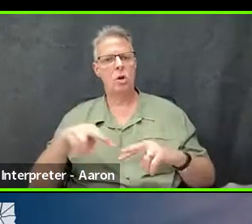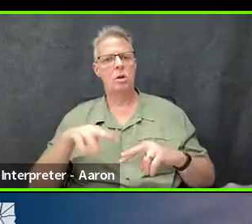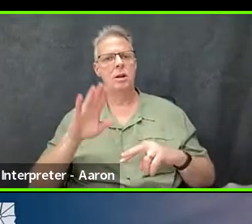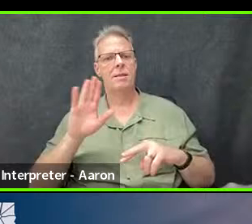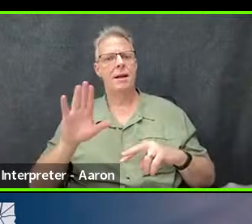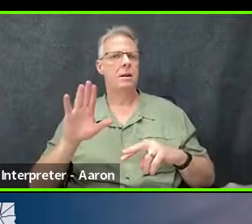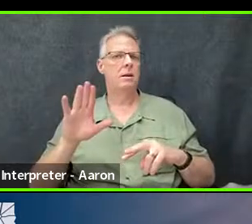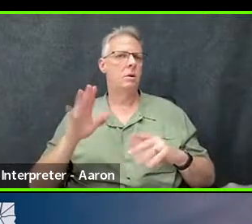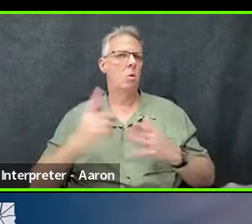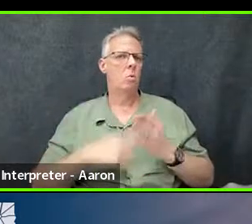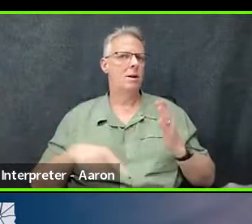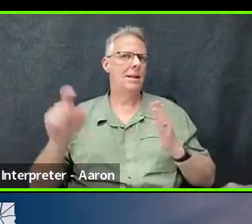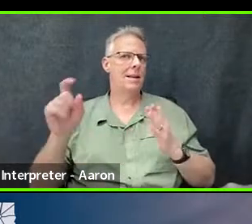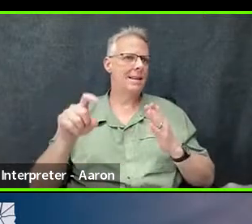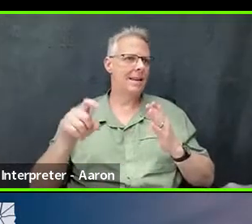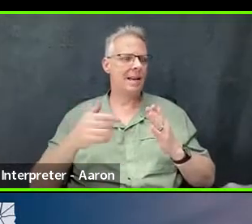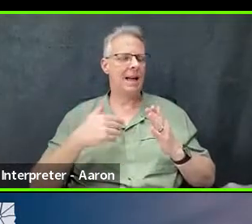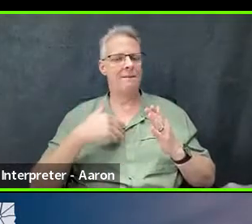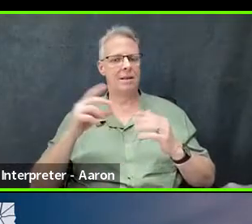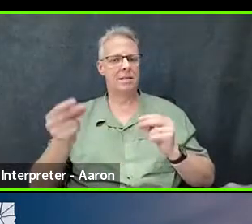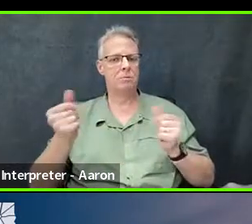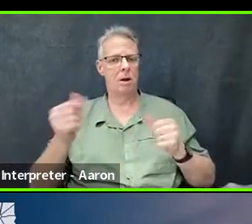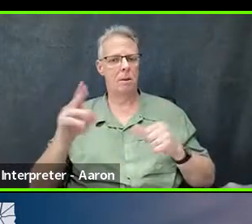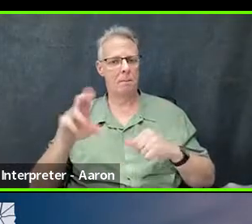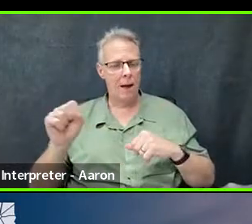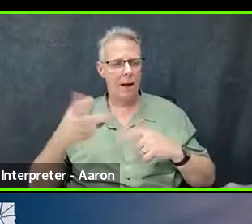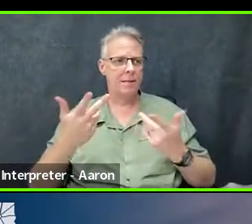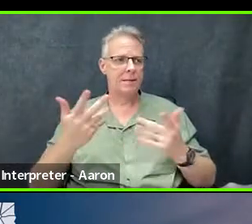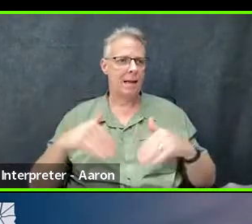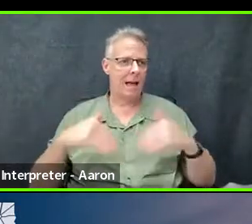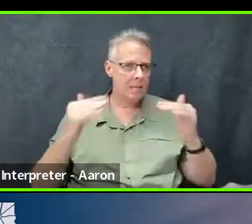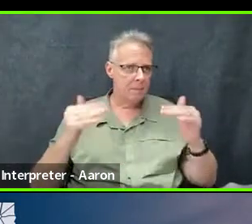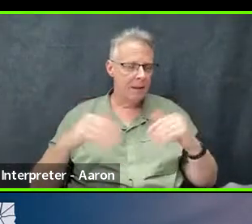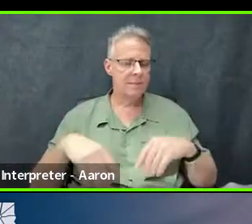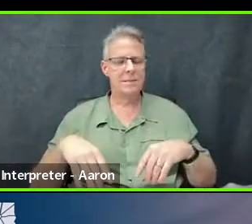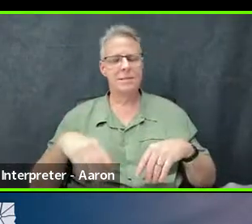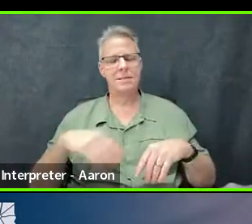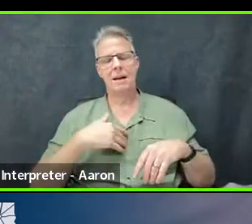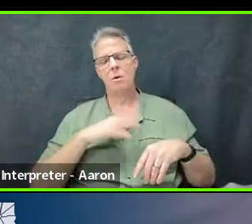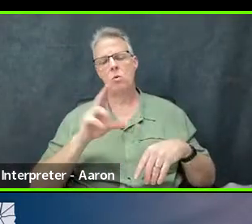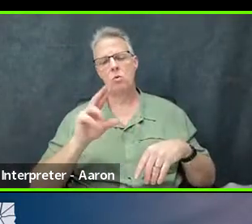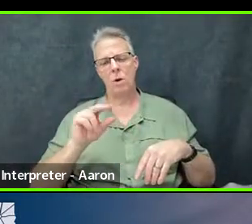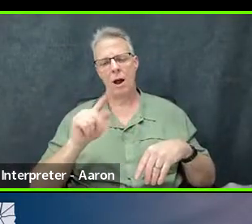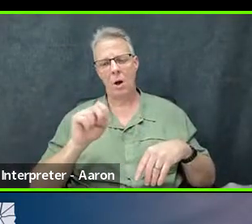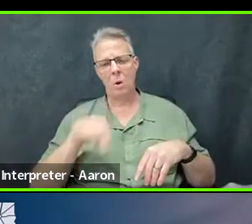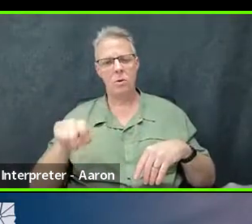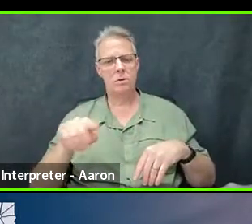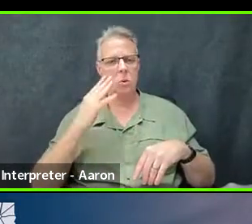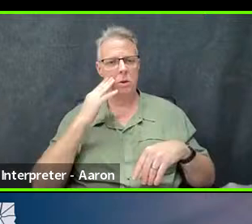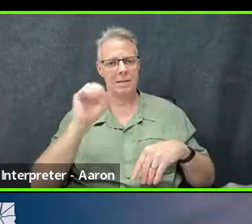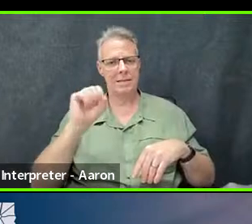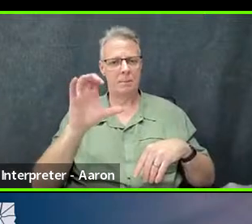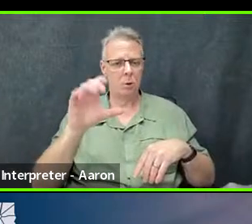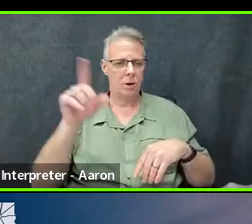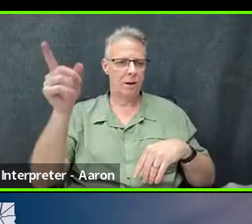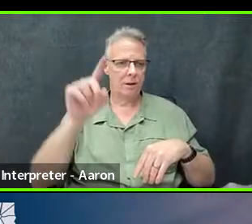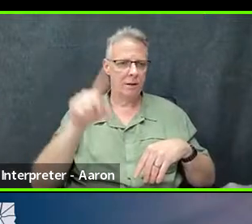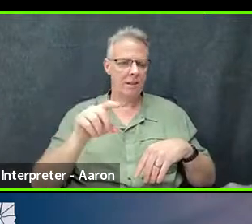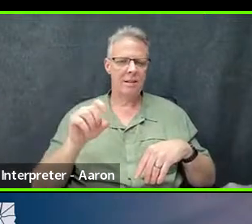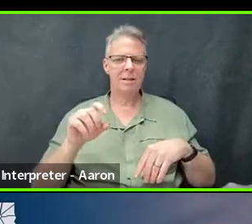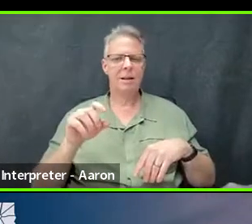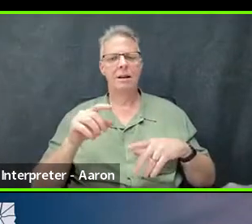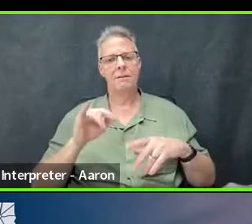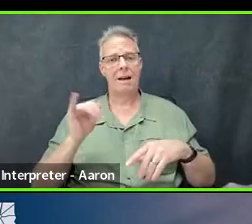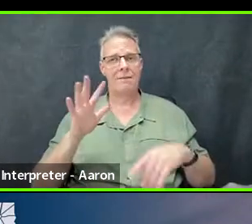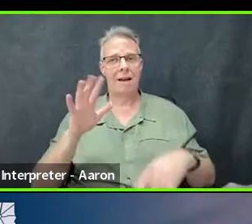markets and what is needed. So there's the express bus enhancements, those express bus routes. So kind of from Salmon Creek, that kind of just travel down